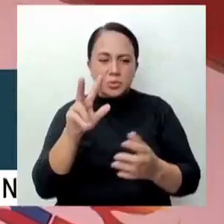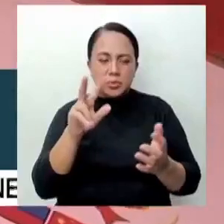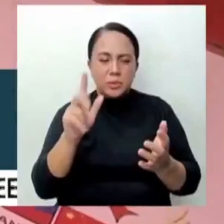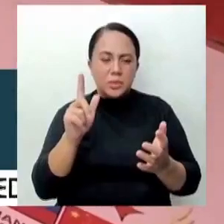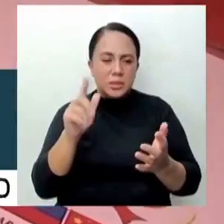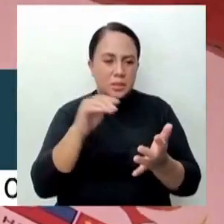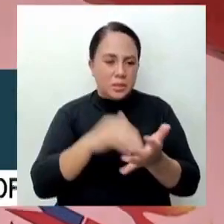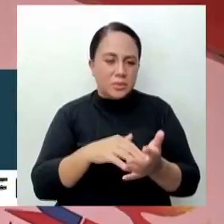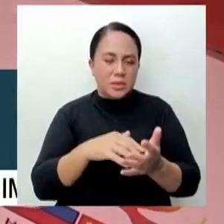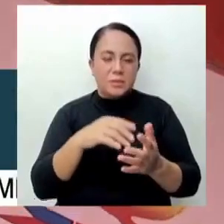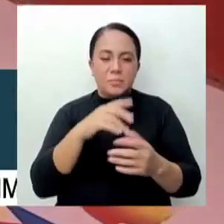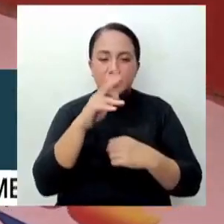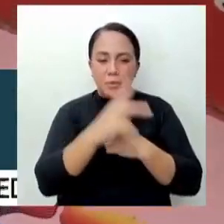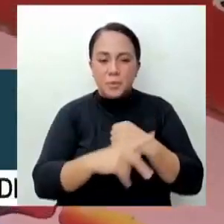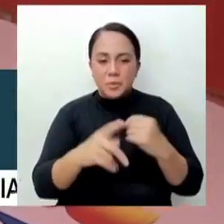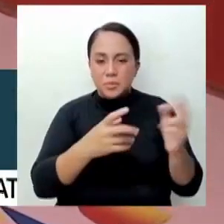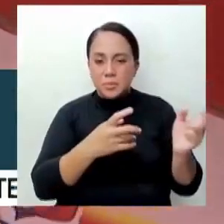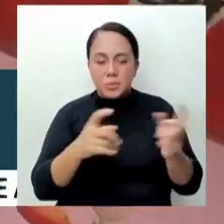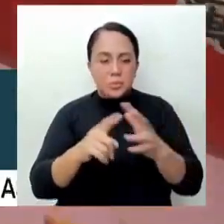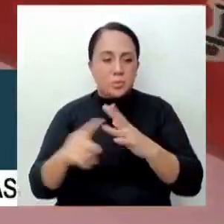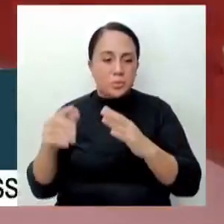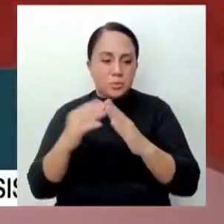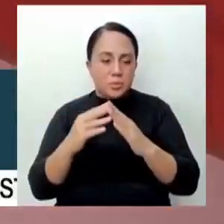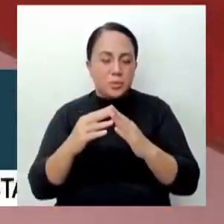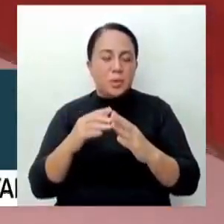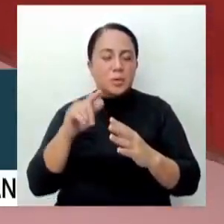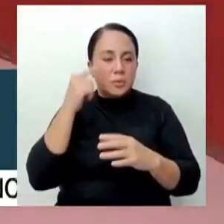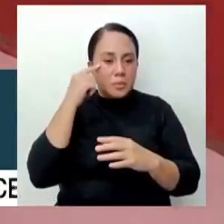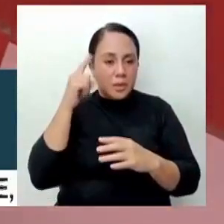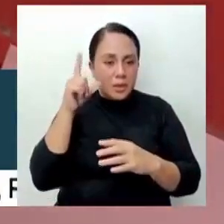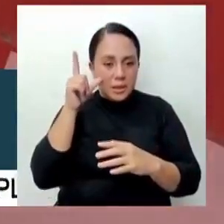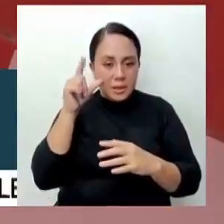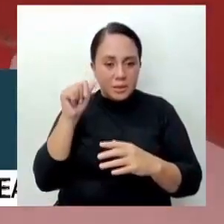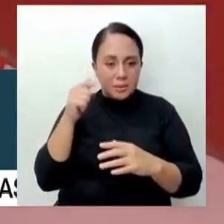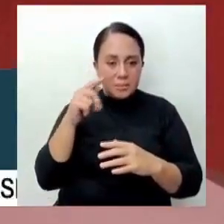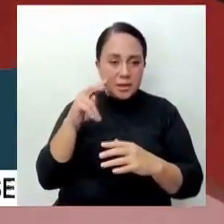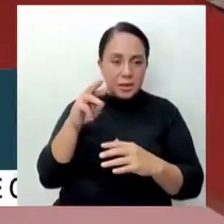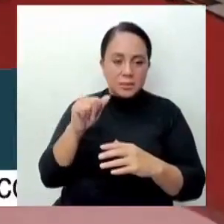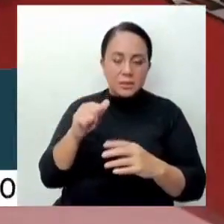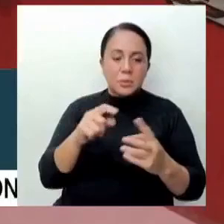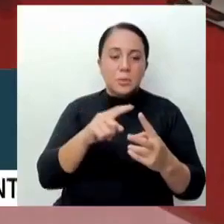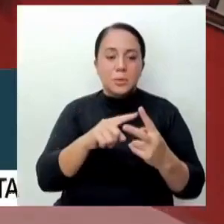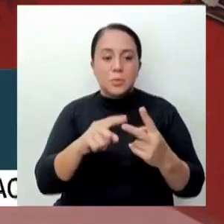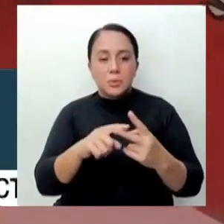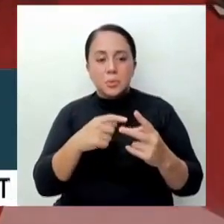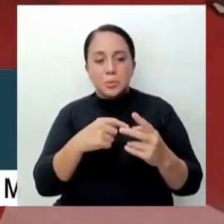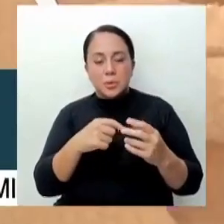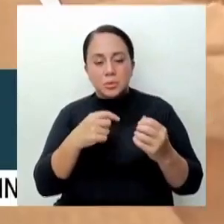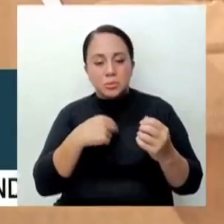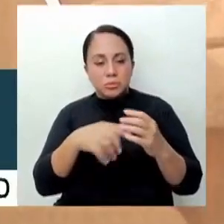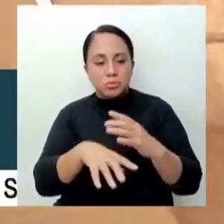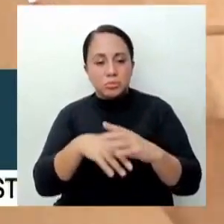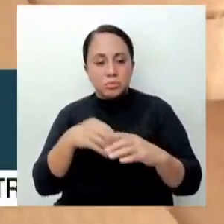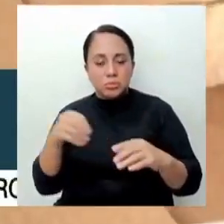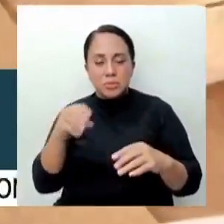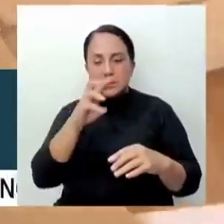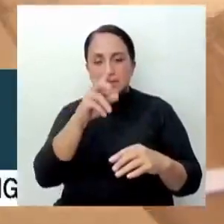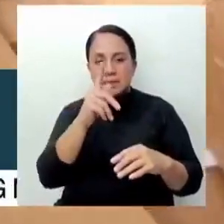in the evacuation centers. Governor Lagman said it would be better if those residents living outside the 6-kilometer permanent danger